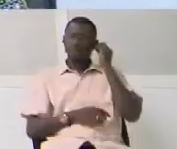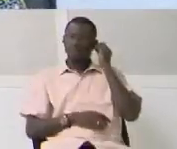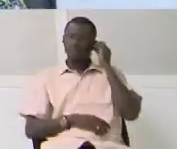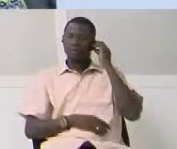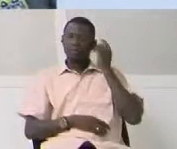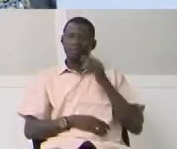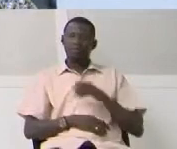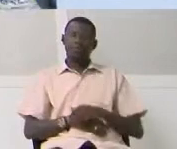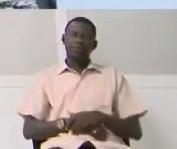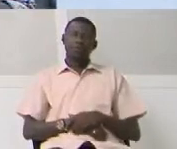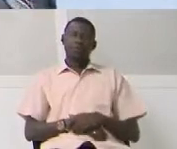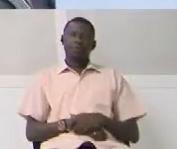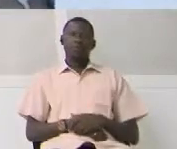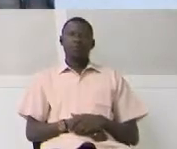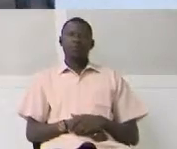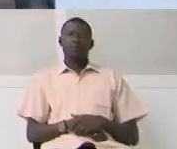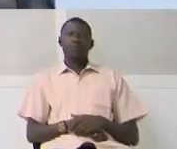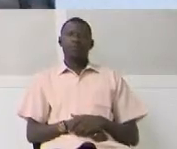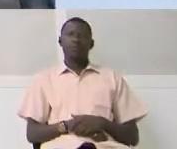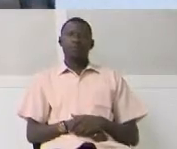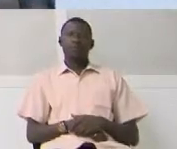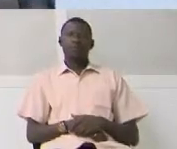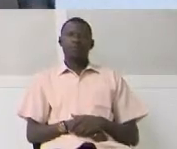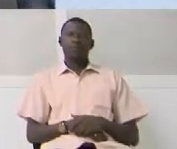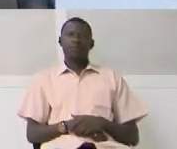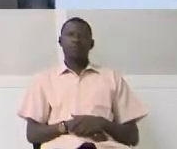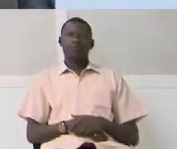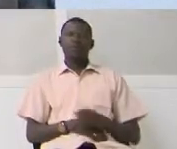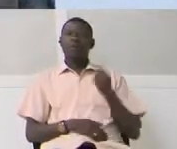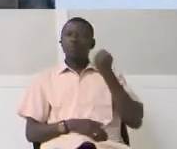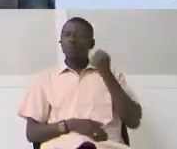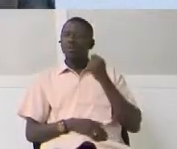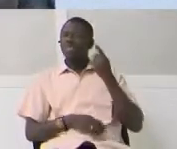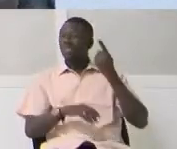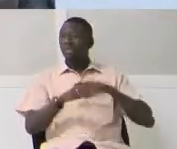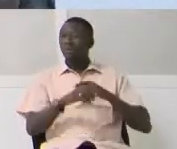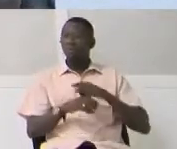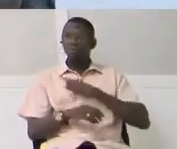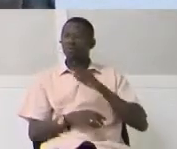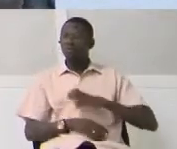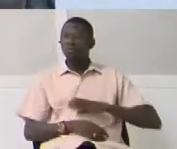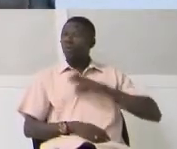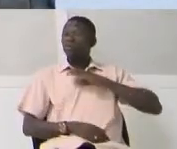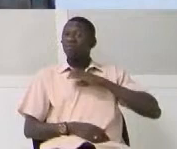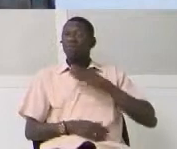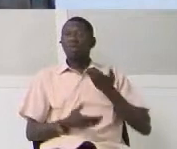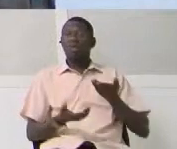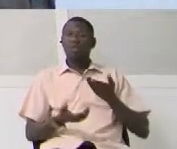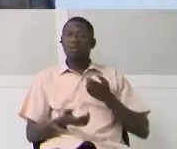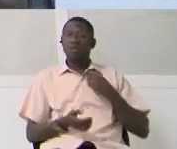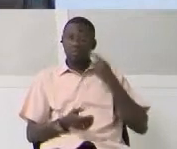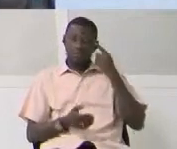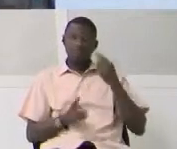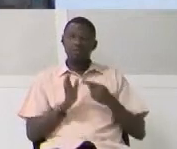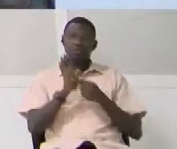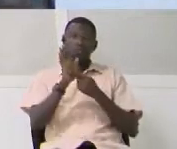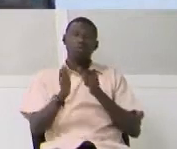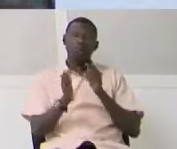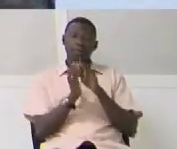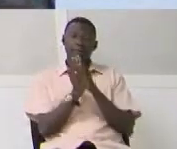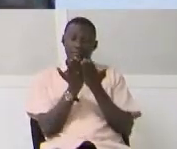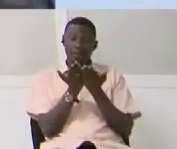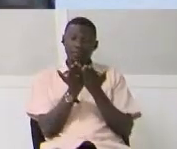because so said Mala won bits my passport. I was not confident. Passport when you got tampe